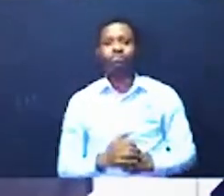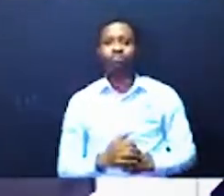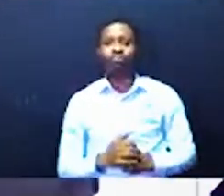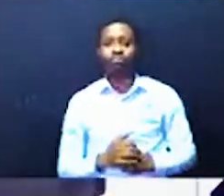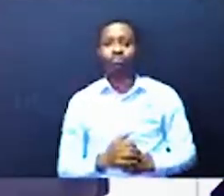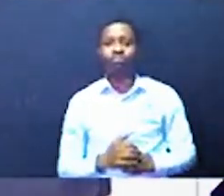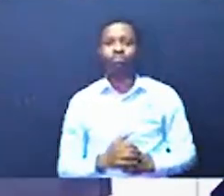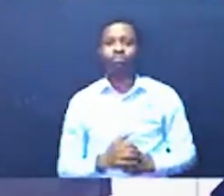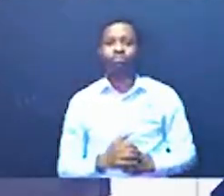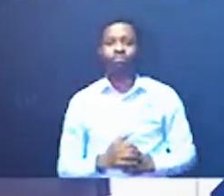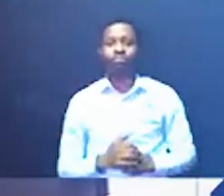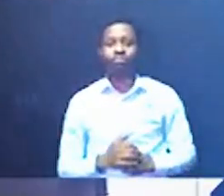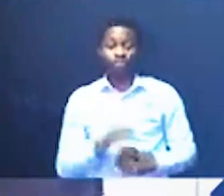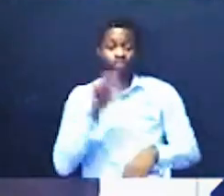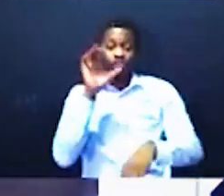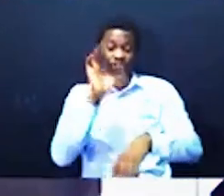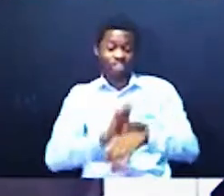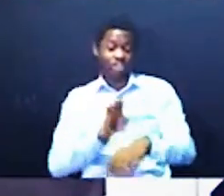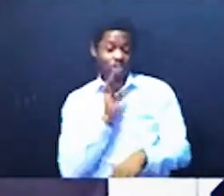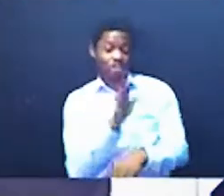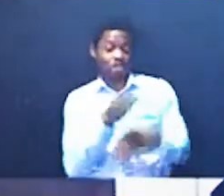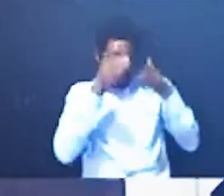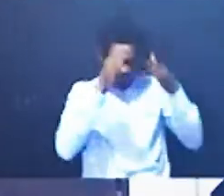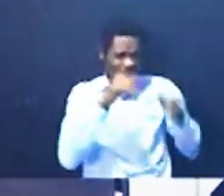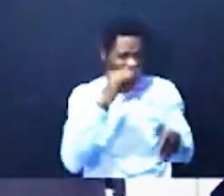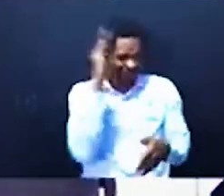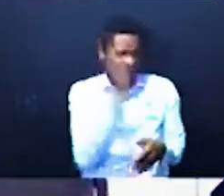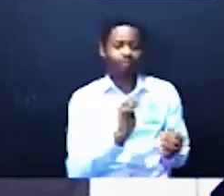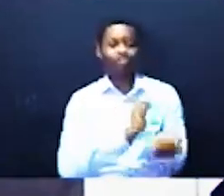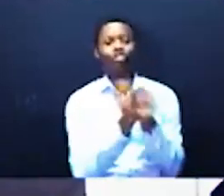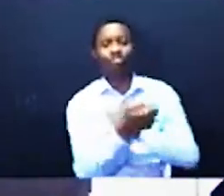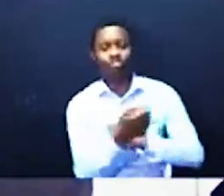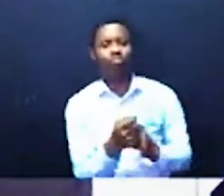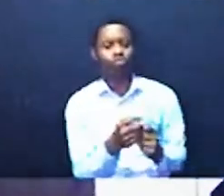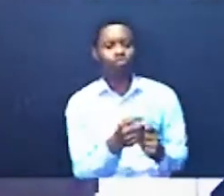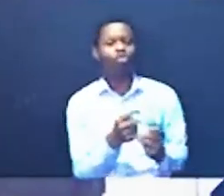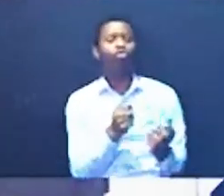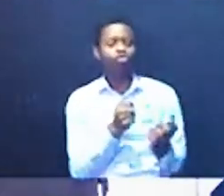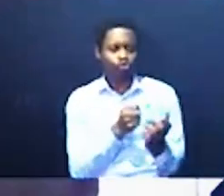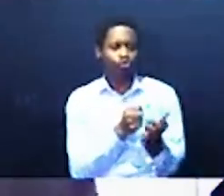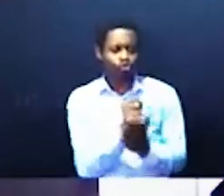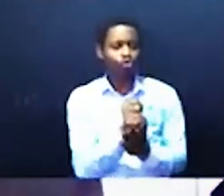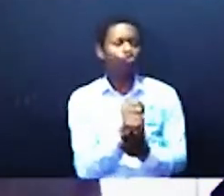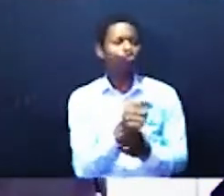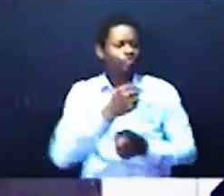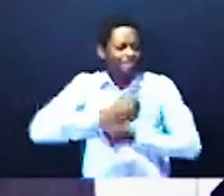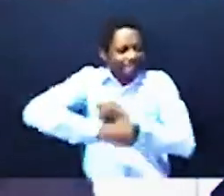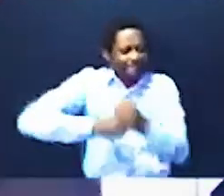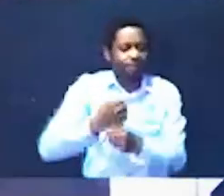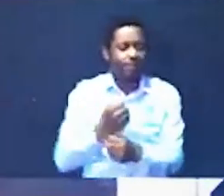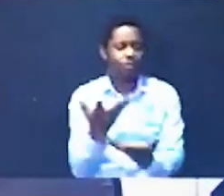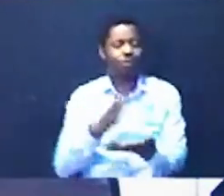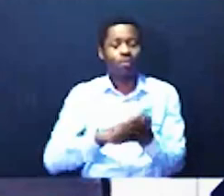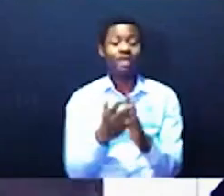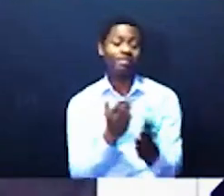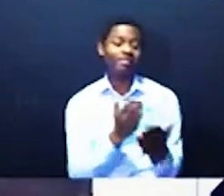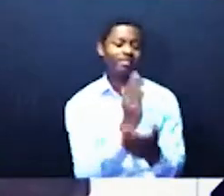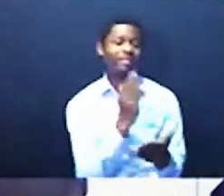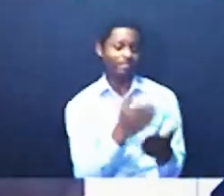The focus of the church does not change. We are struggling for righteousness. Yet